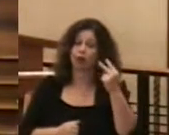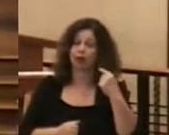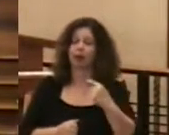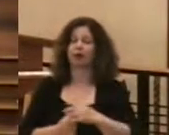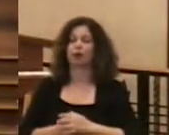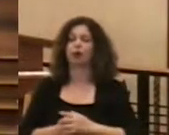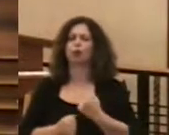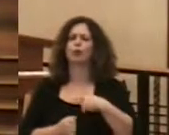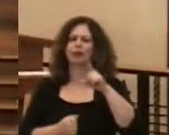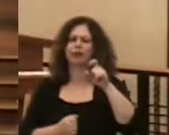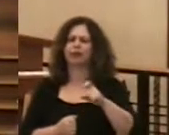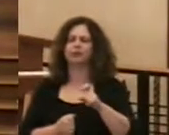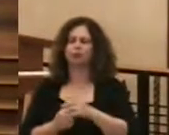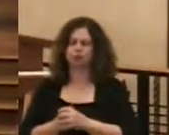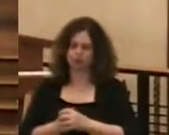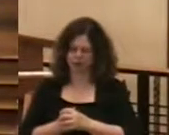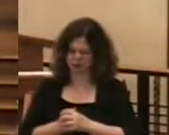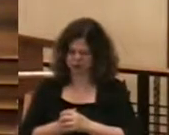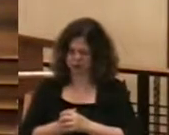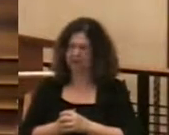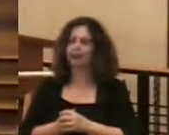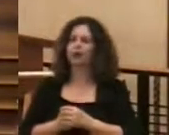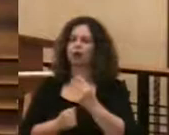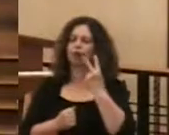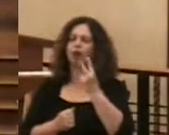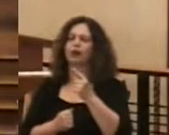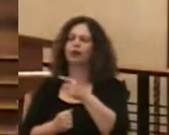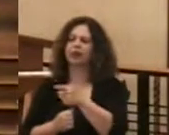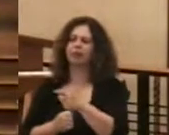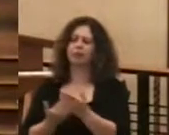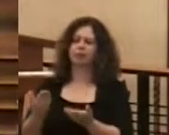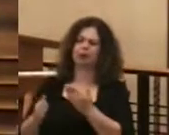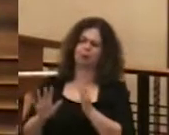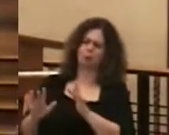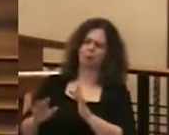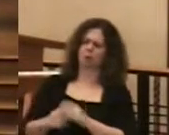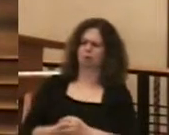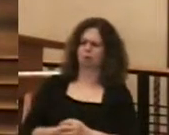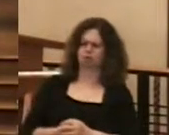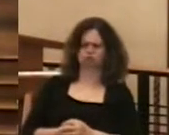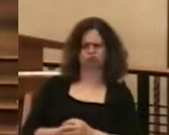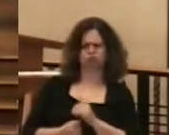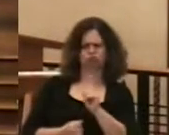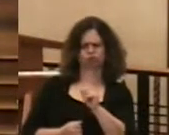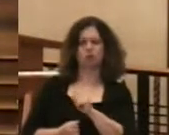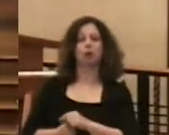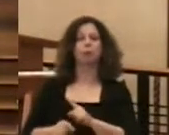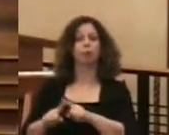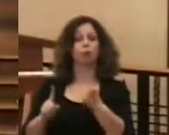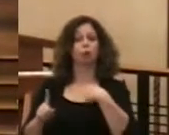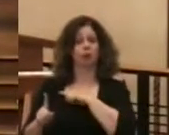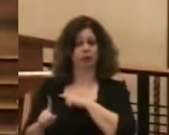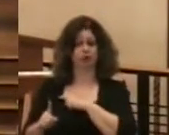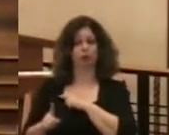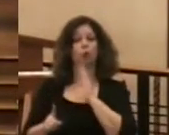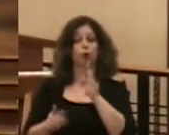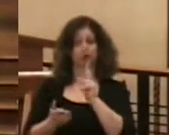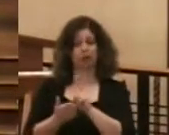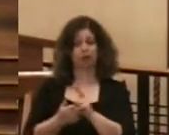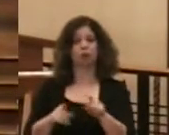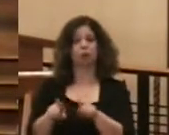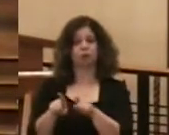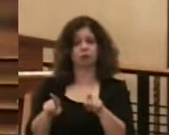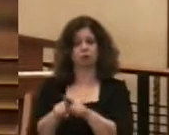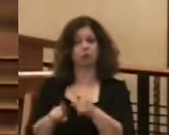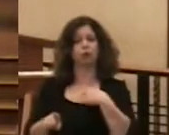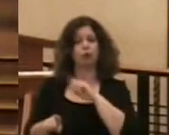the logs in our own eyes. We will fail. Perhaps we won't fall quite as